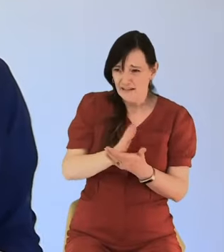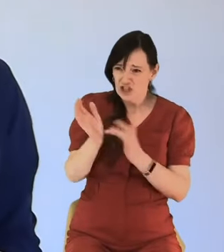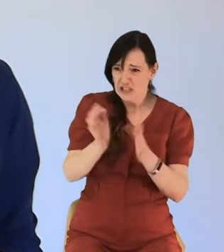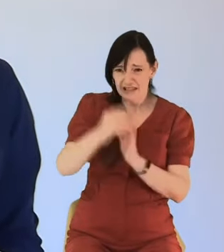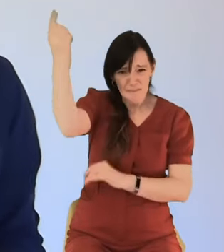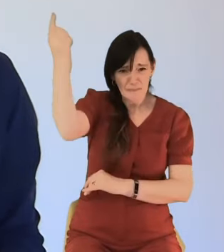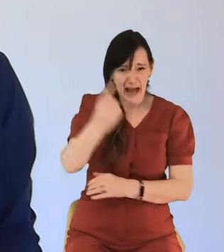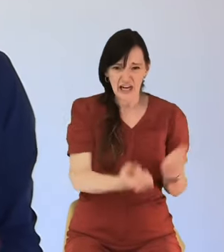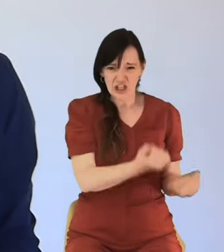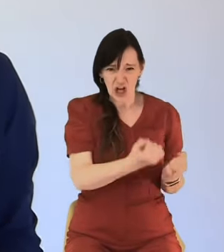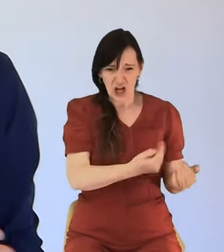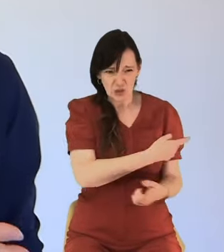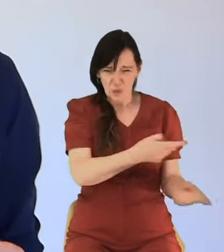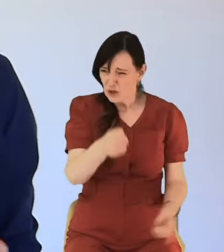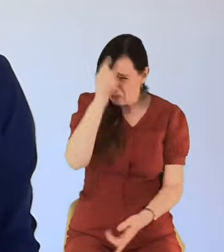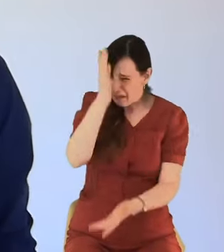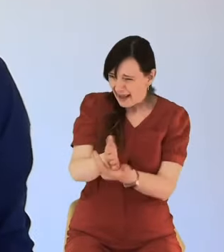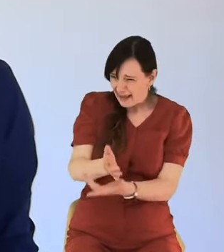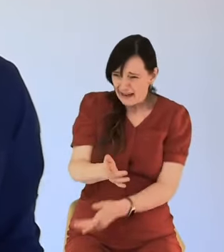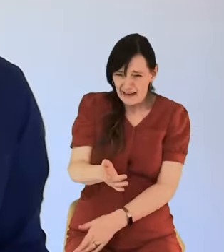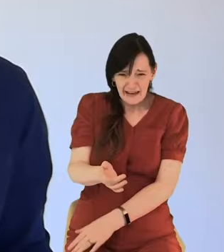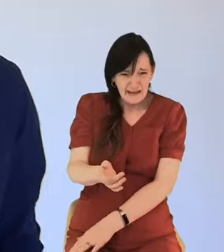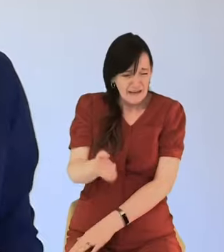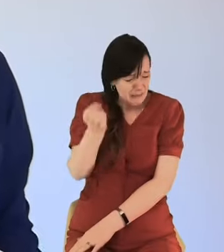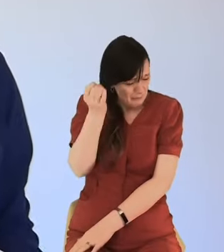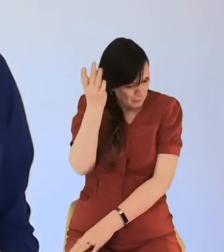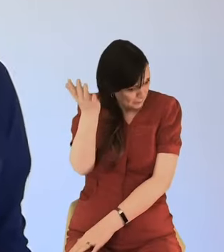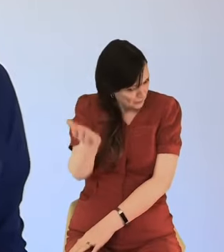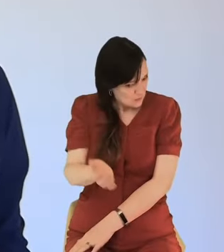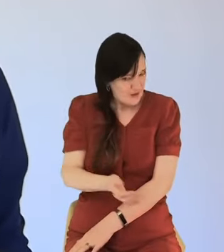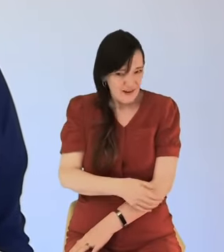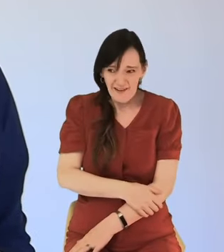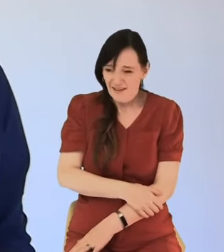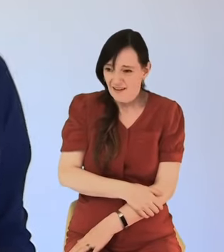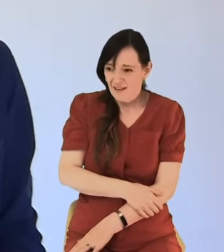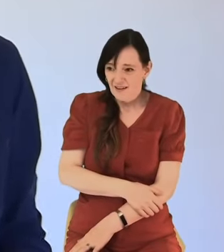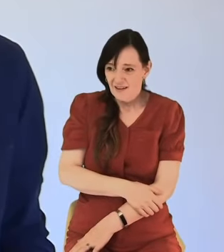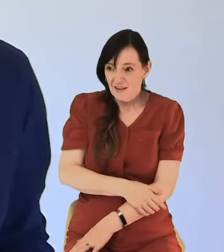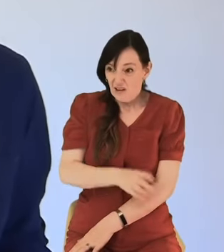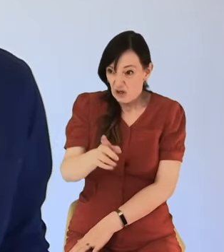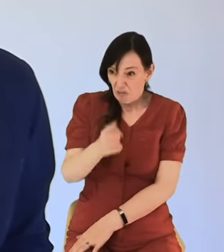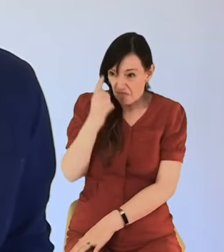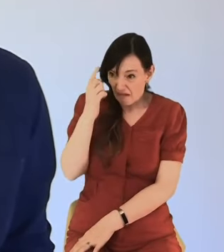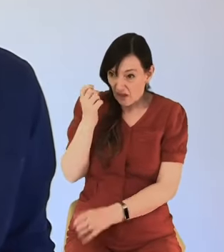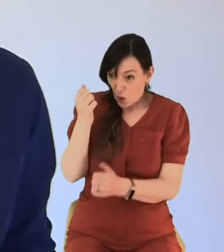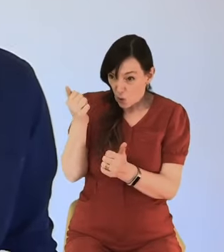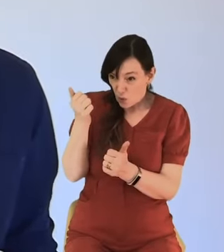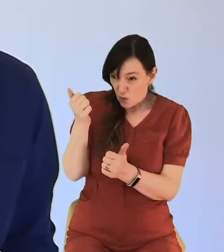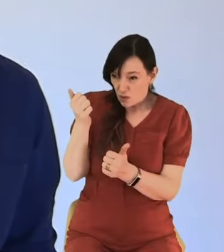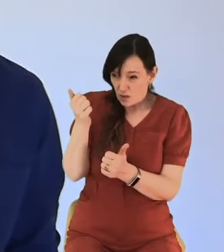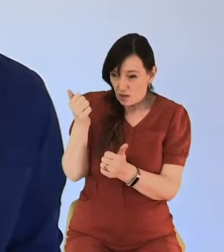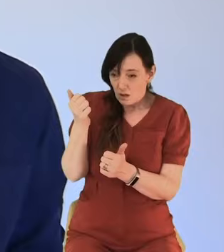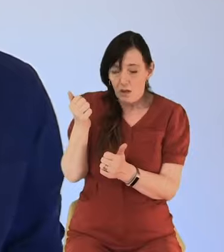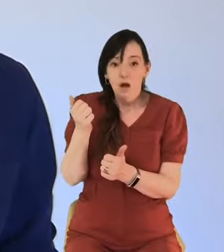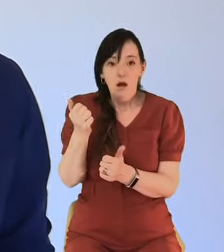world? You believe this stuff about how God wants people to live? Think this is good?